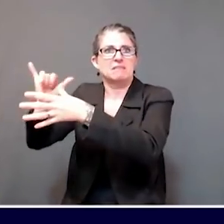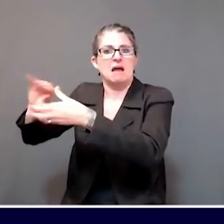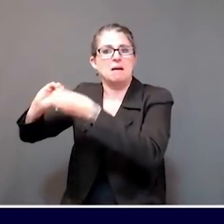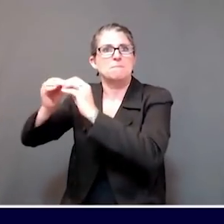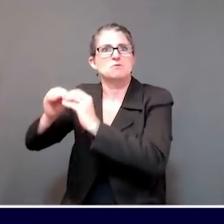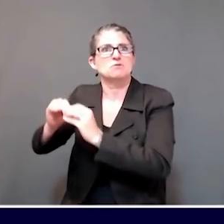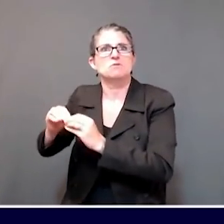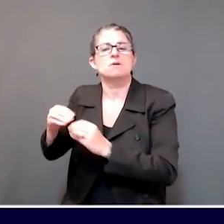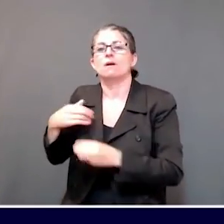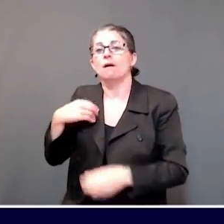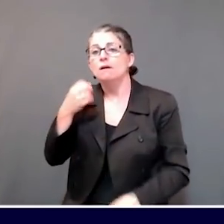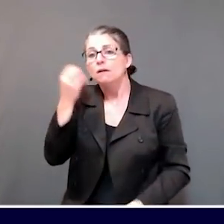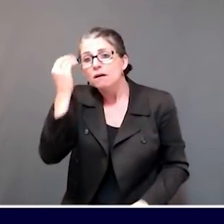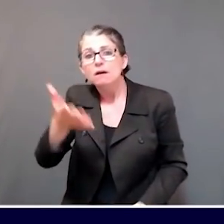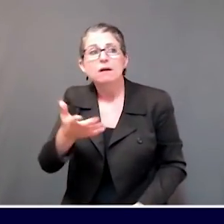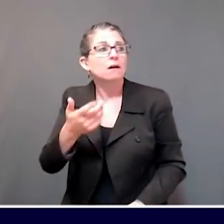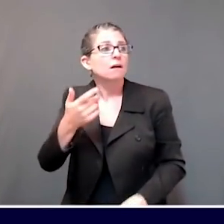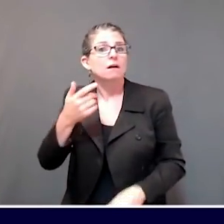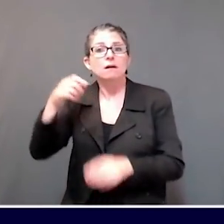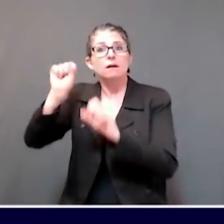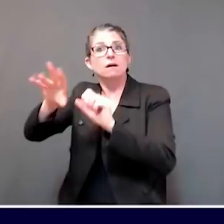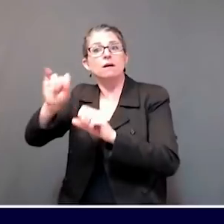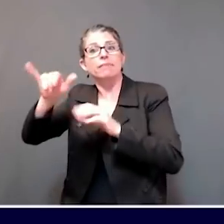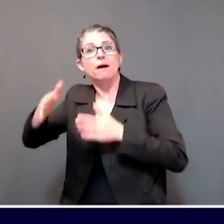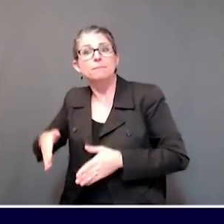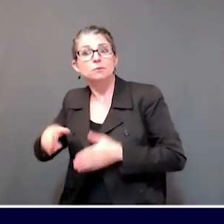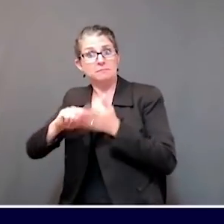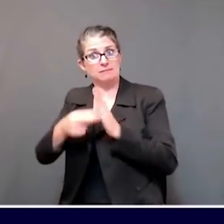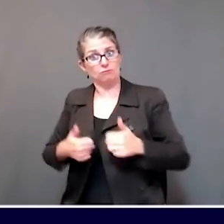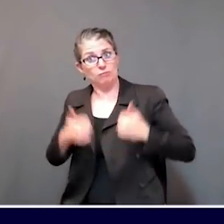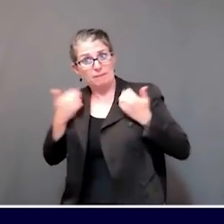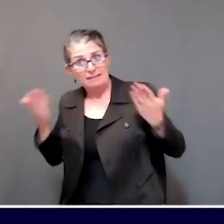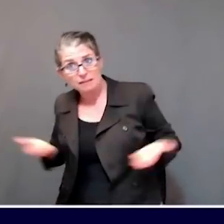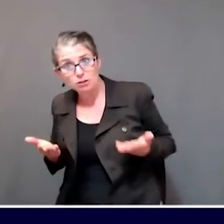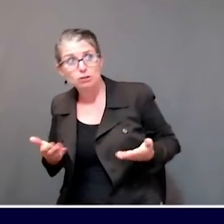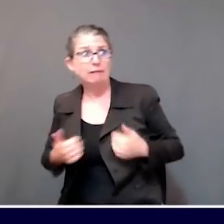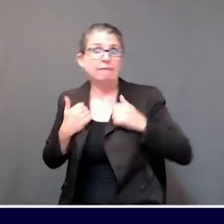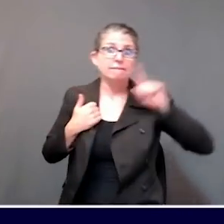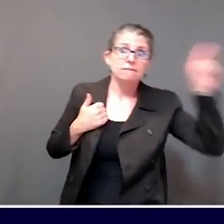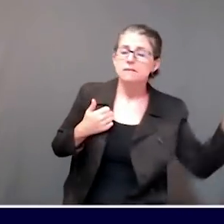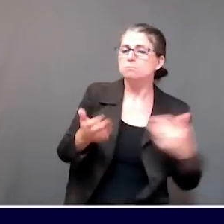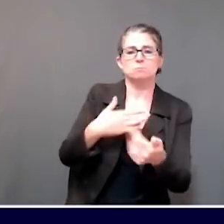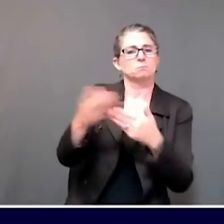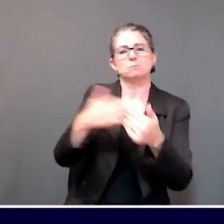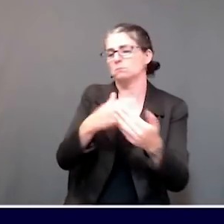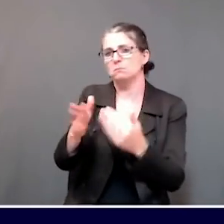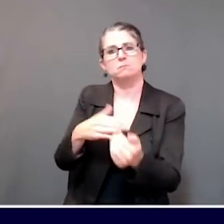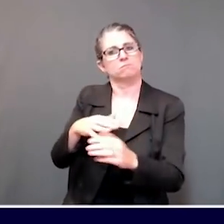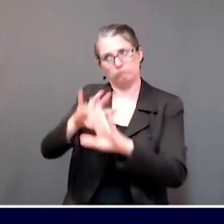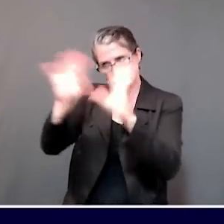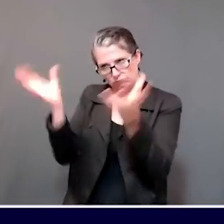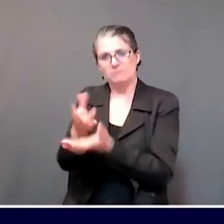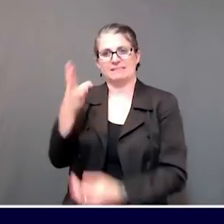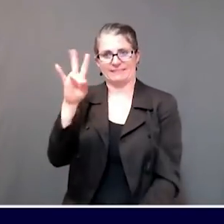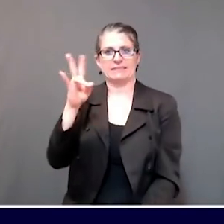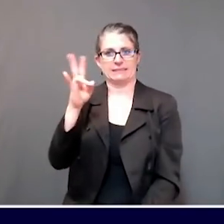are telling us about the number of COVID positive patients, irrespective of what the state of residence is.